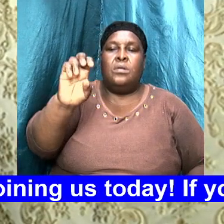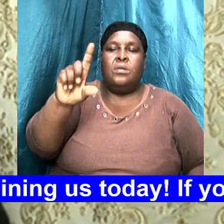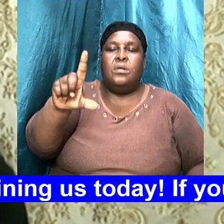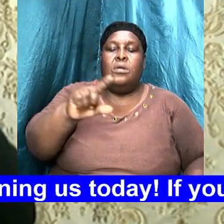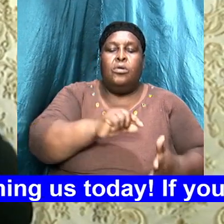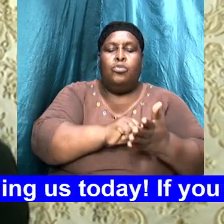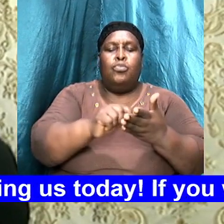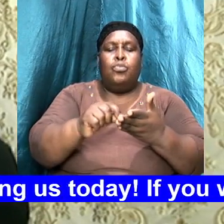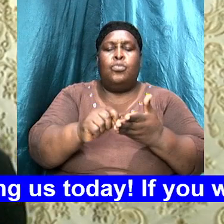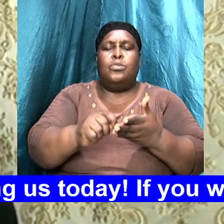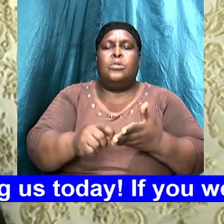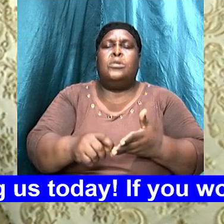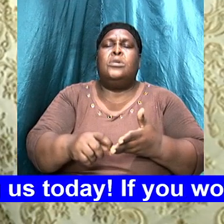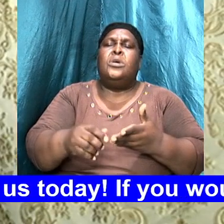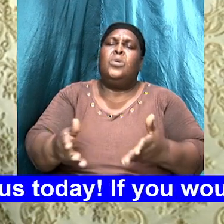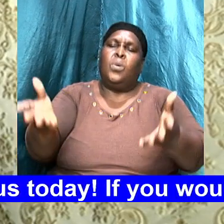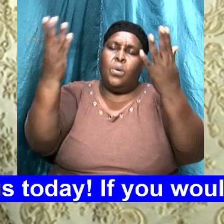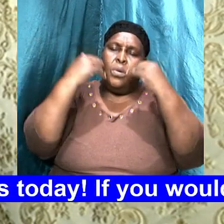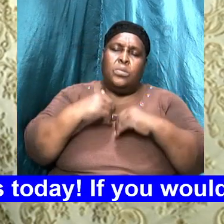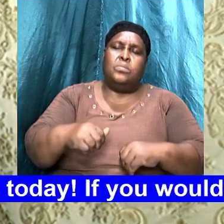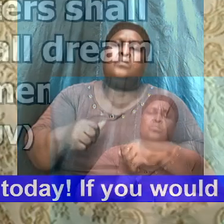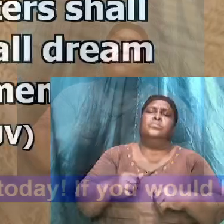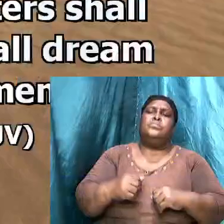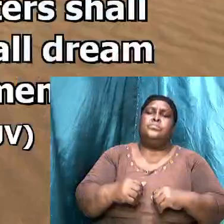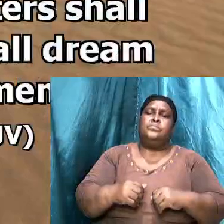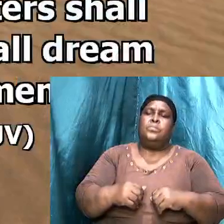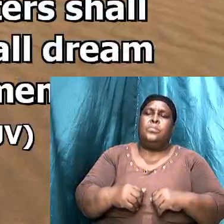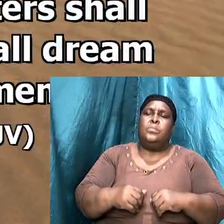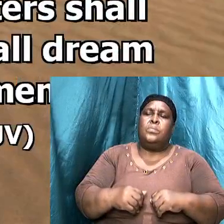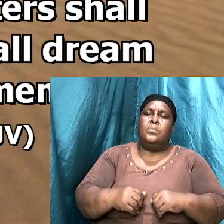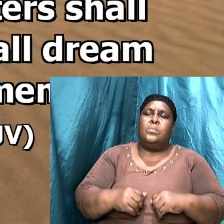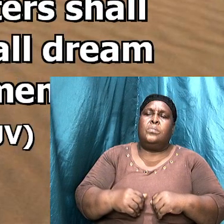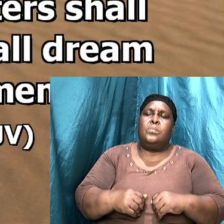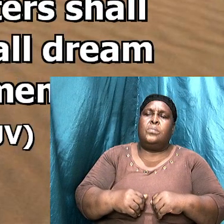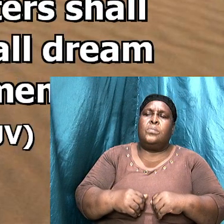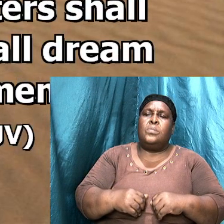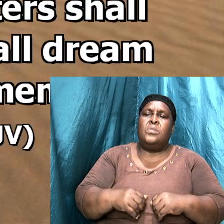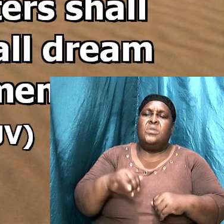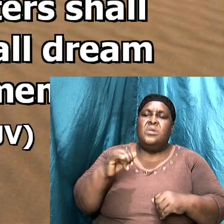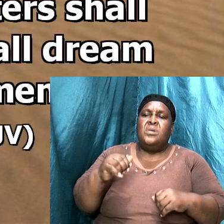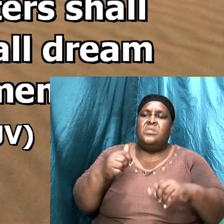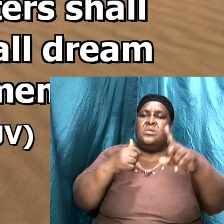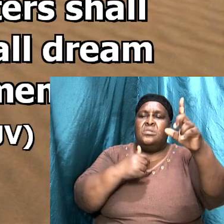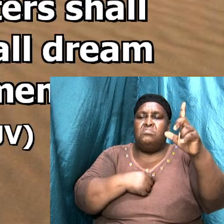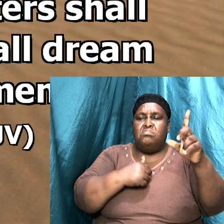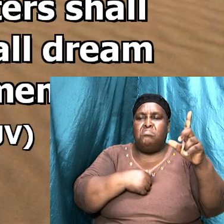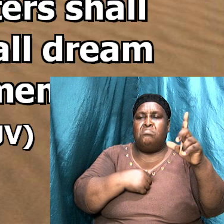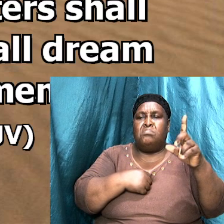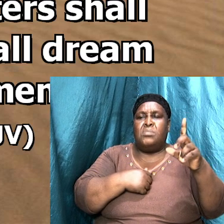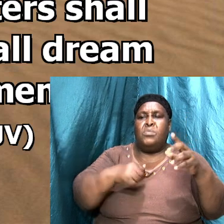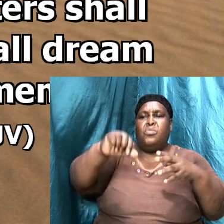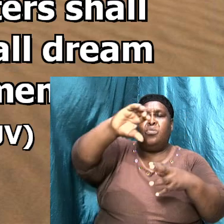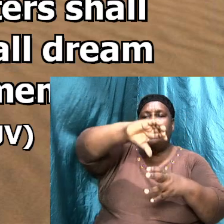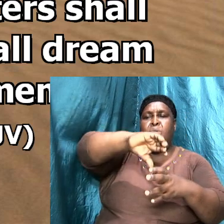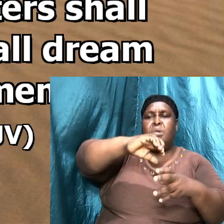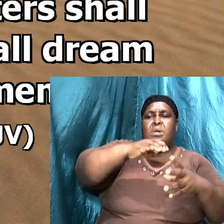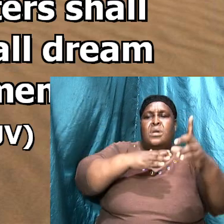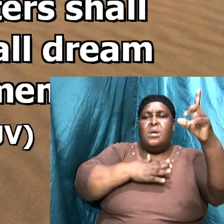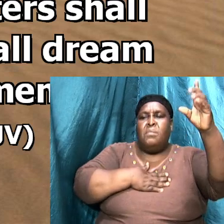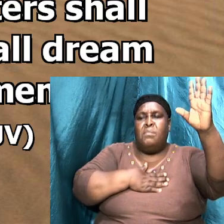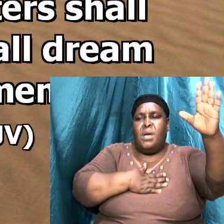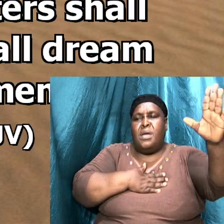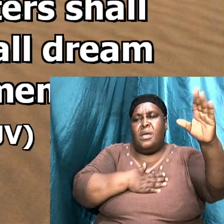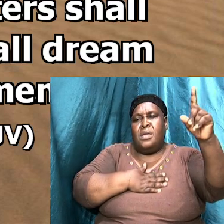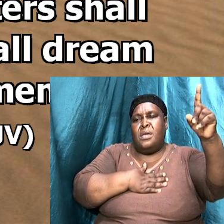it shall come to pass afterward that I will pour out my spirit upon